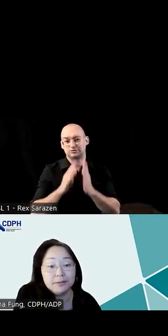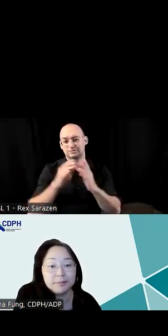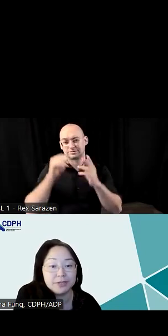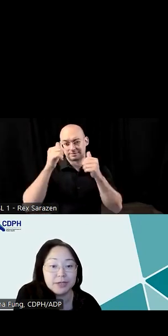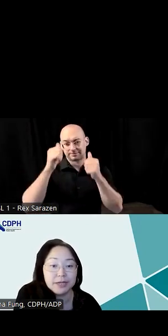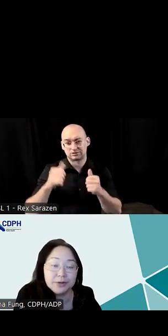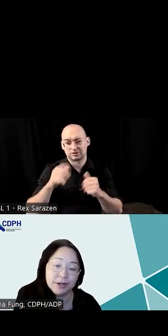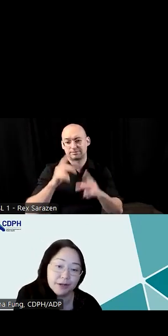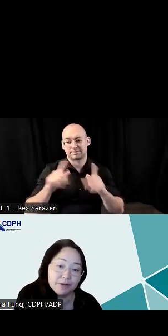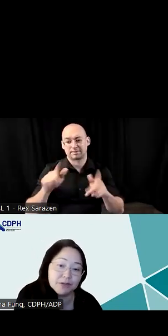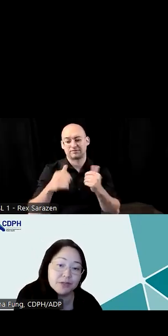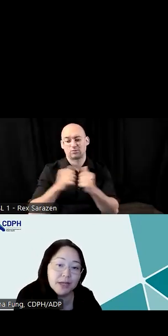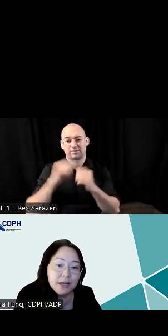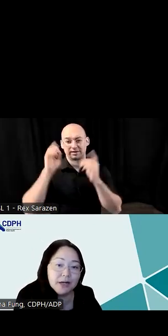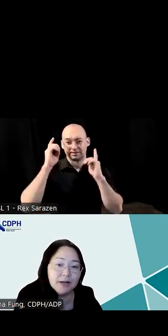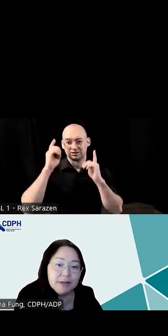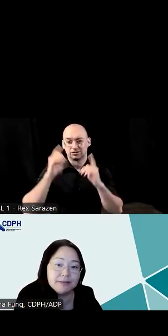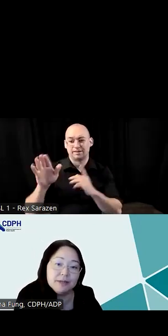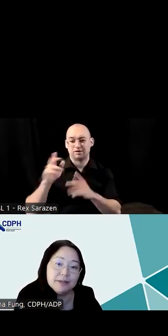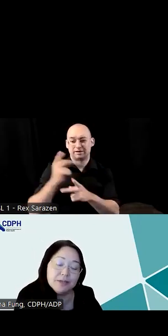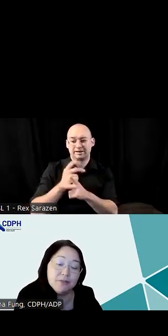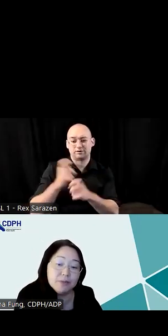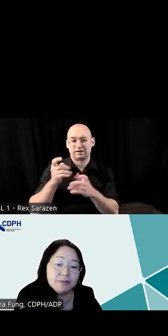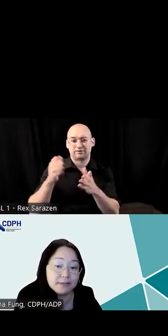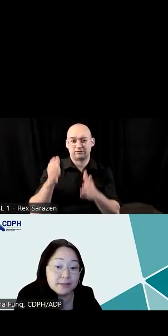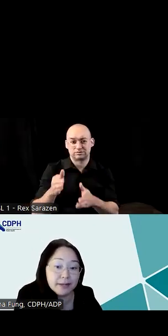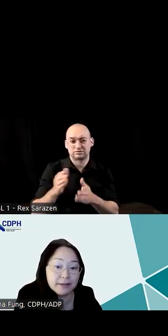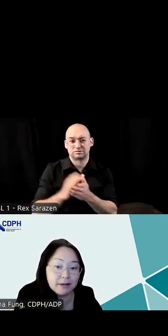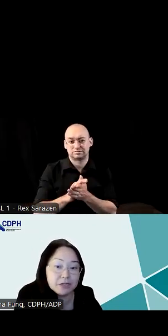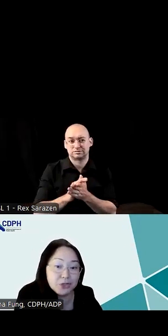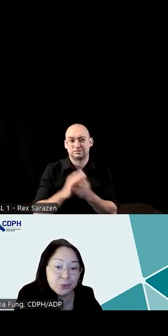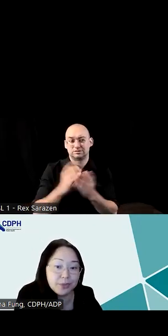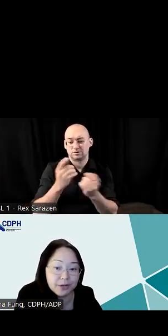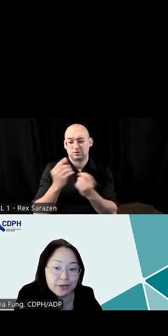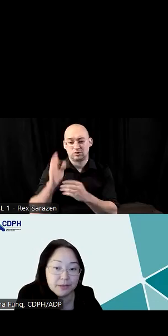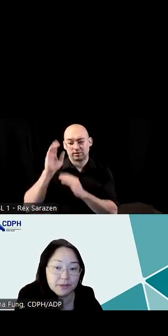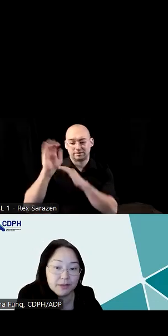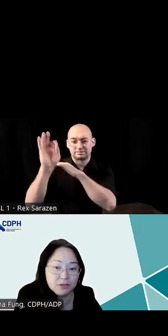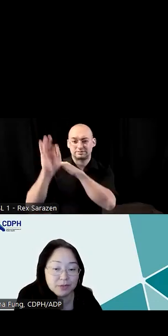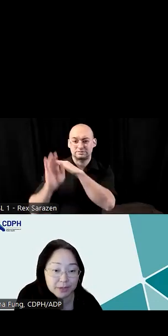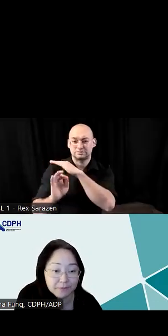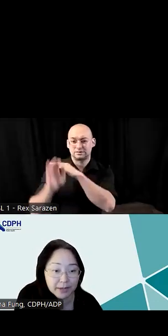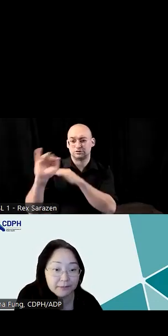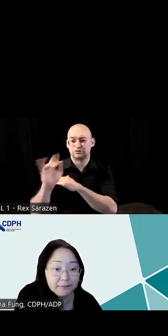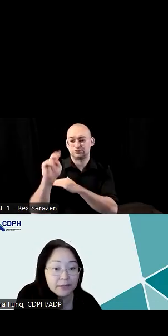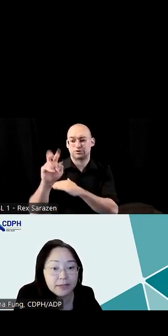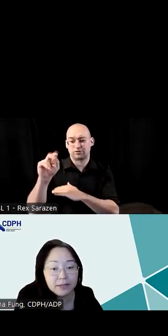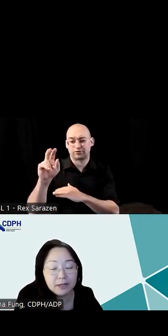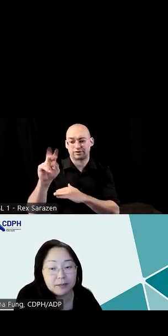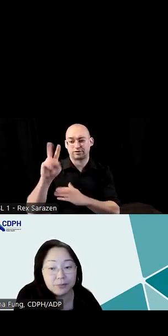with dementia and their caregivers. And the initiative will sunset on June 30th,